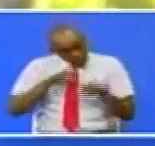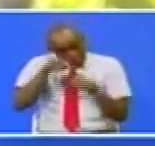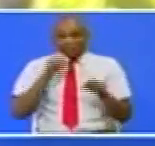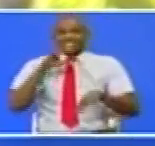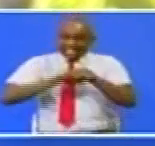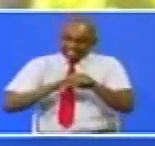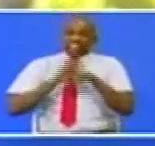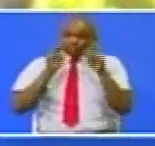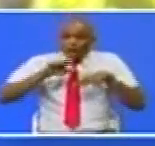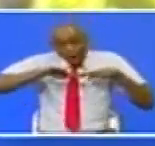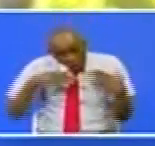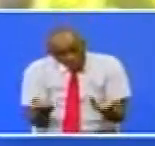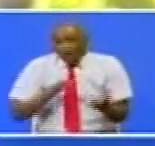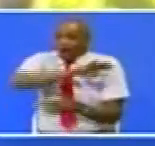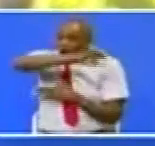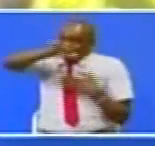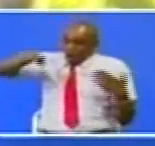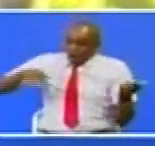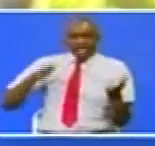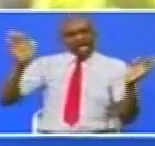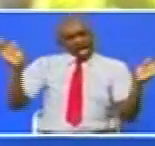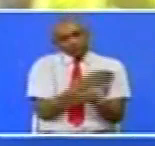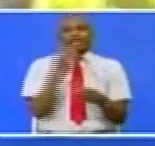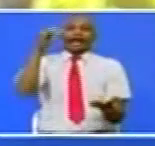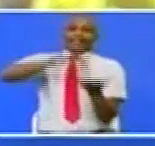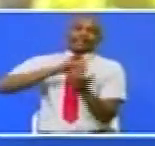5,101 cancelled results or the nullification of the